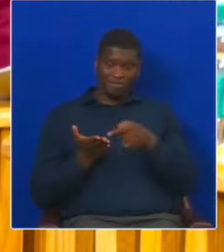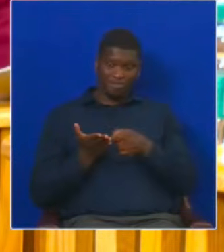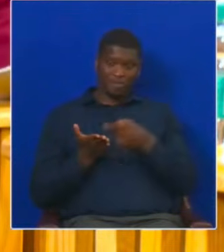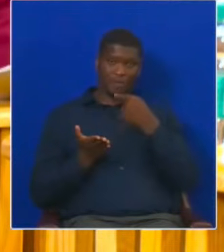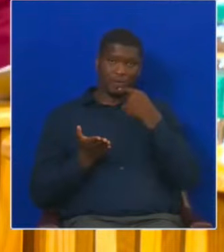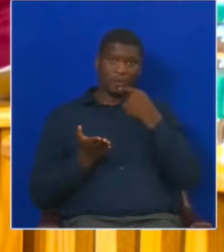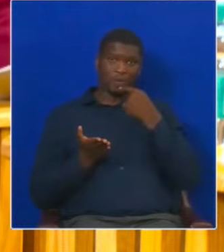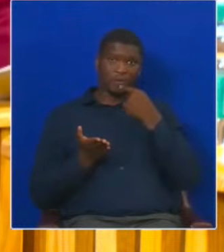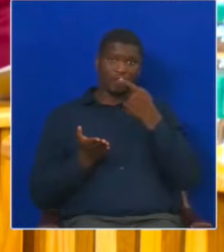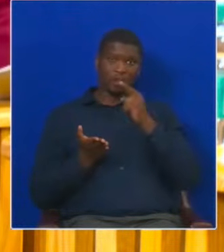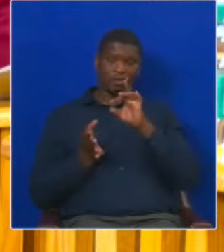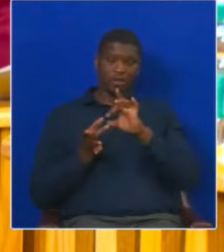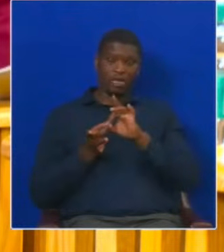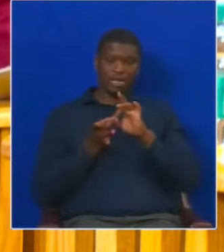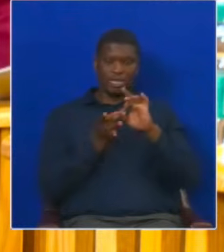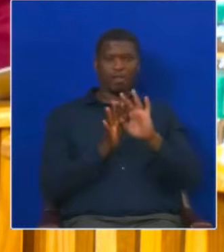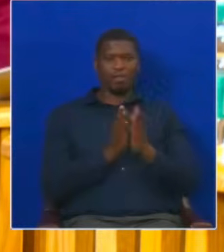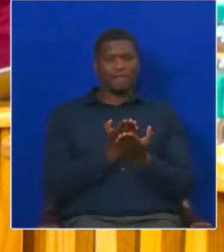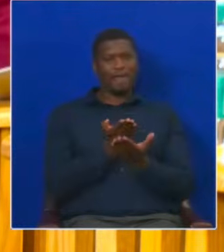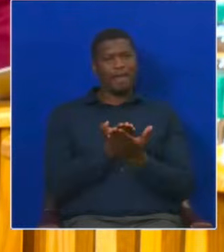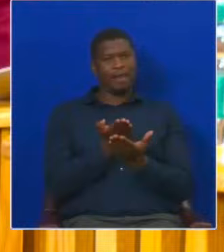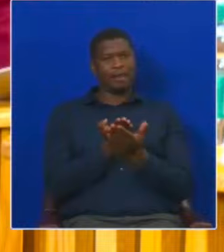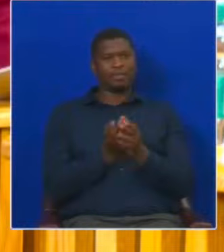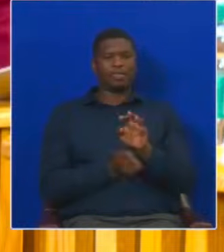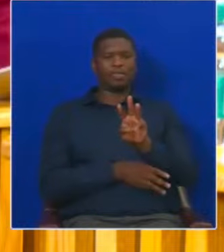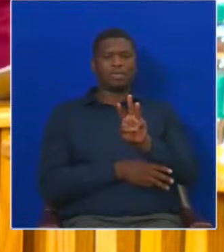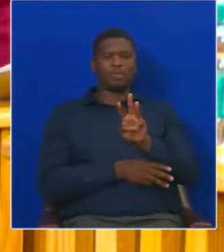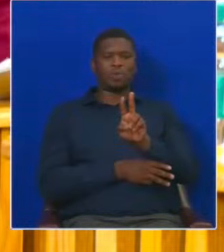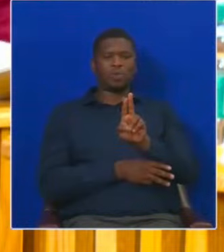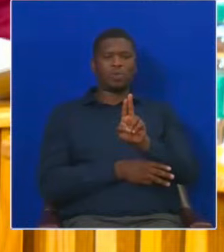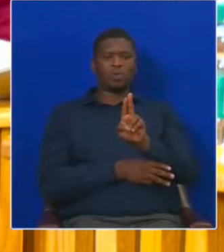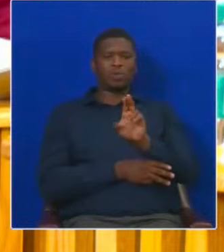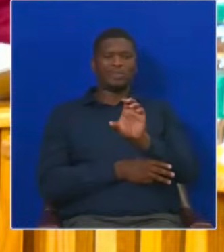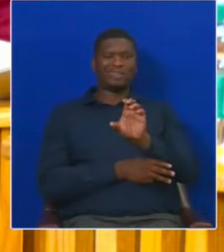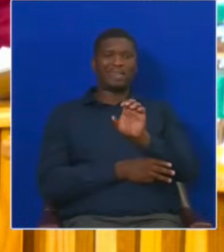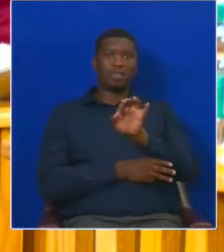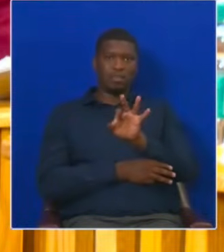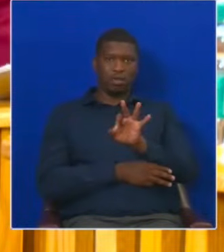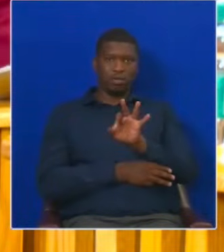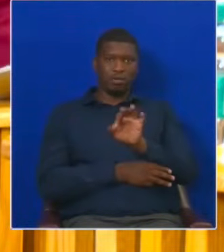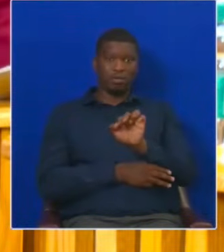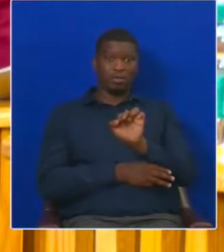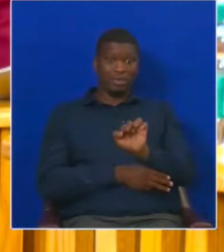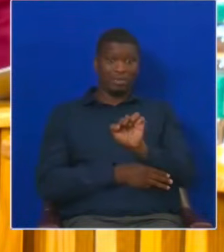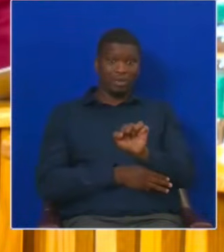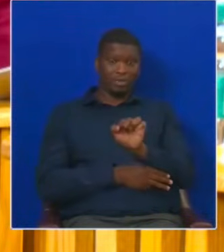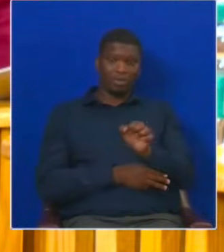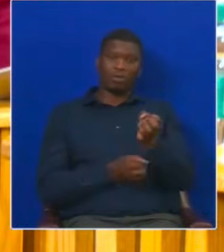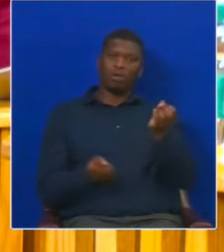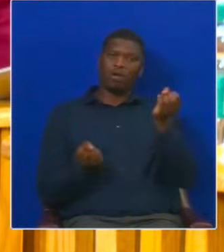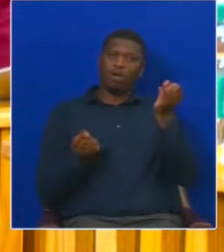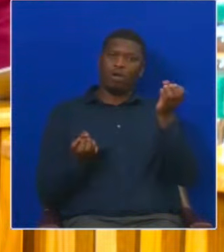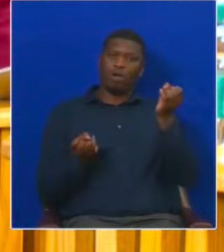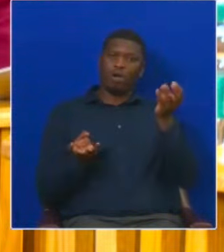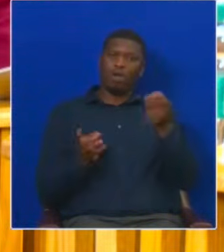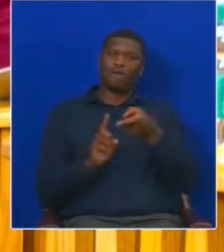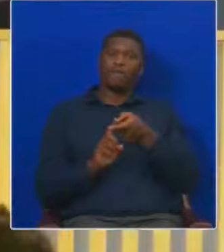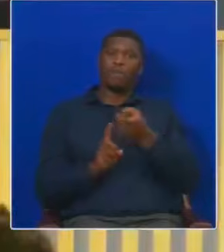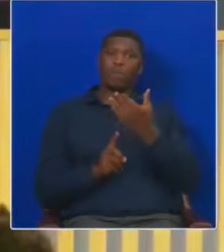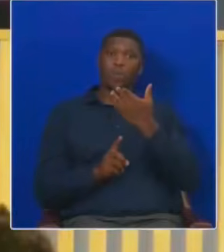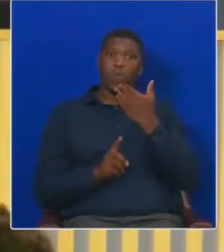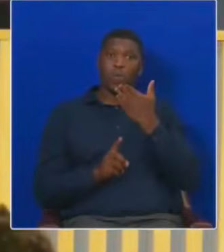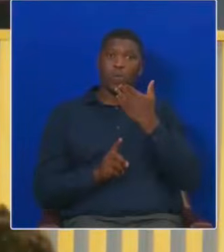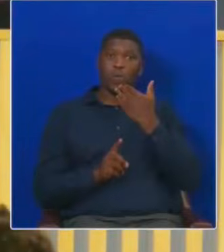annexure WC3. These are the statements of prison officials.